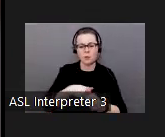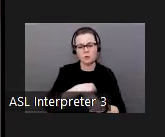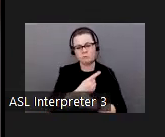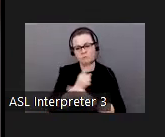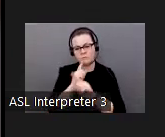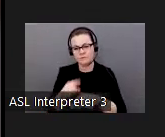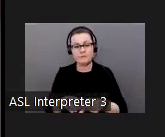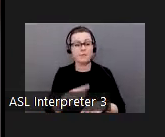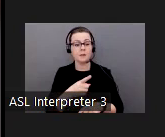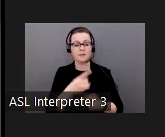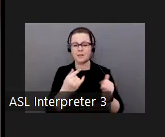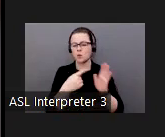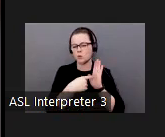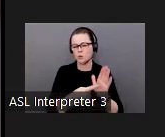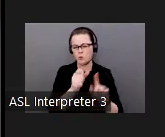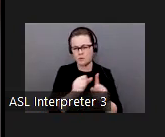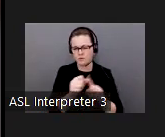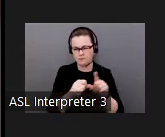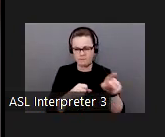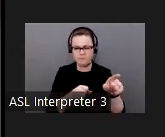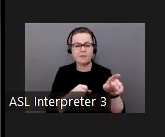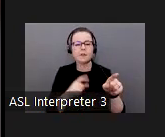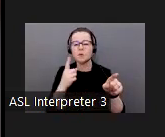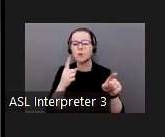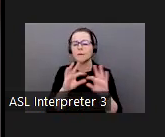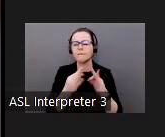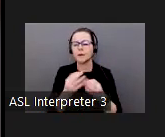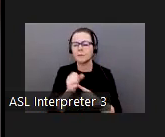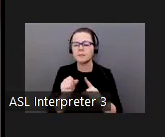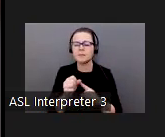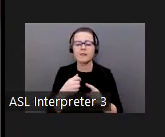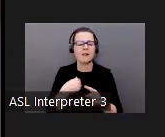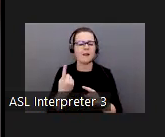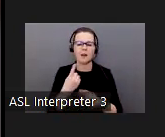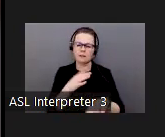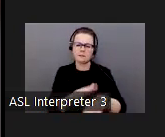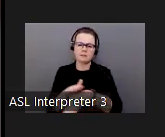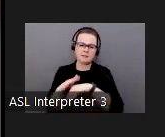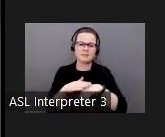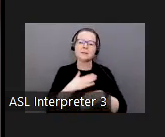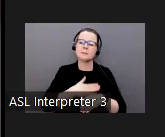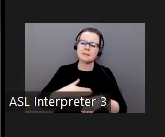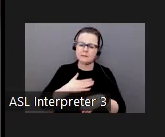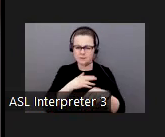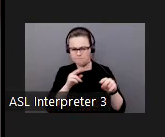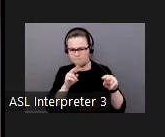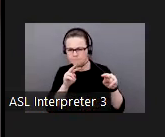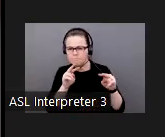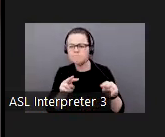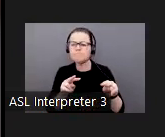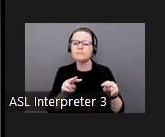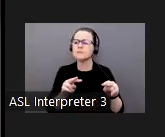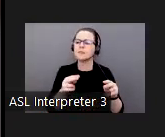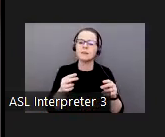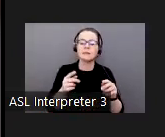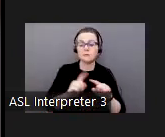always ask people to watch for warning signs, things that make you concerned for the family. And so this is a